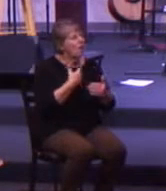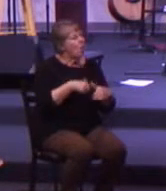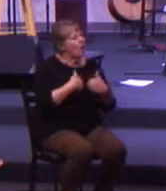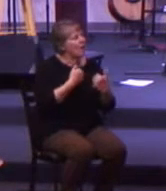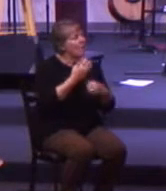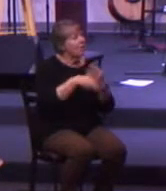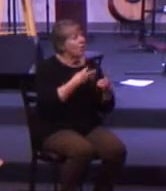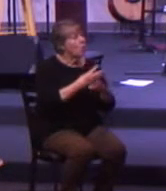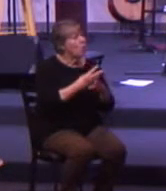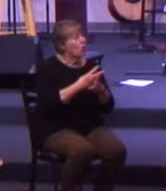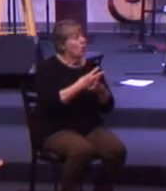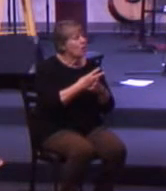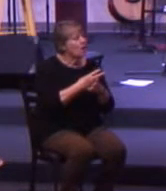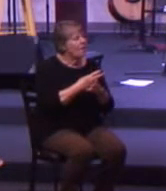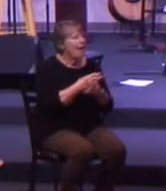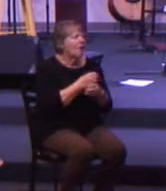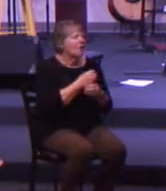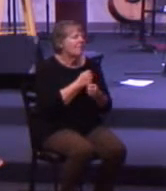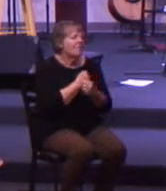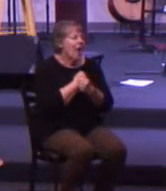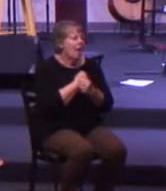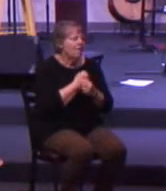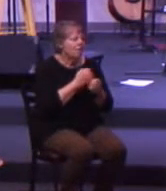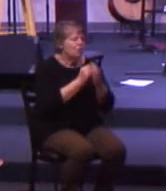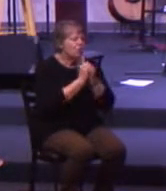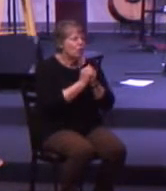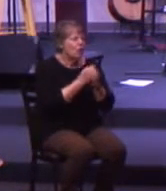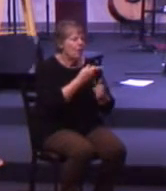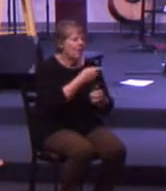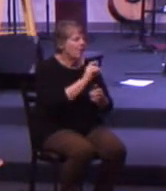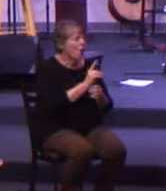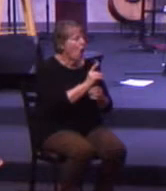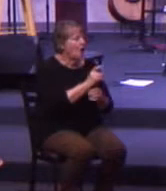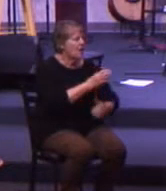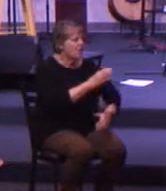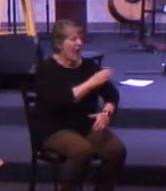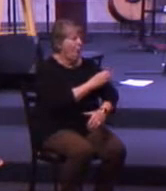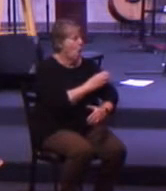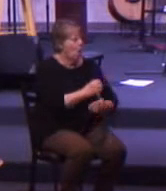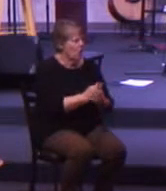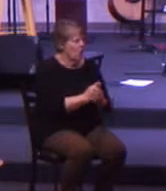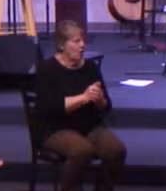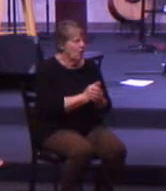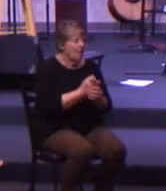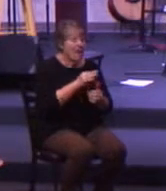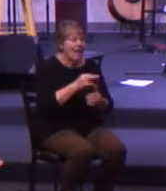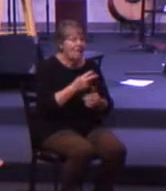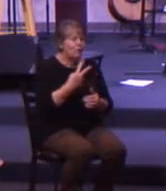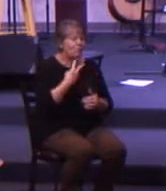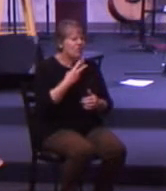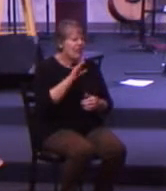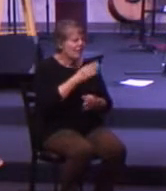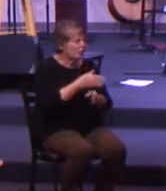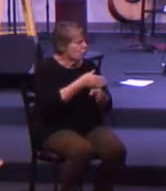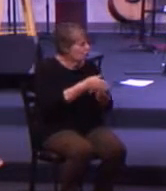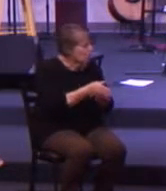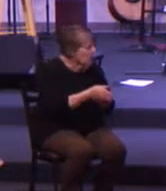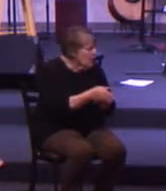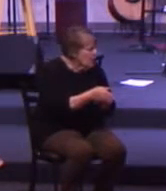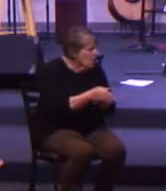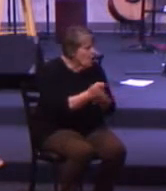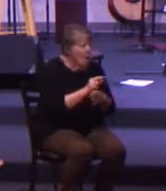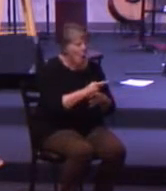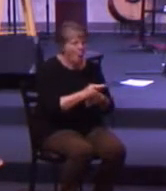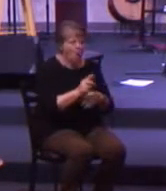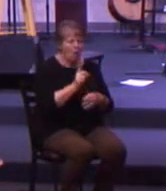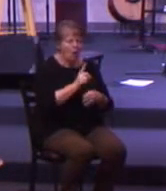God of power, right? If you're stuck in your career path, or if you're stuck in some sort of sense of where you're going in